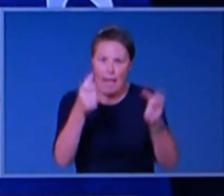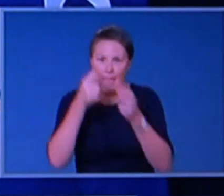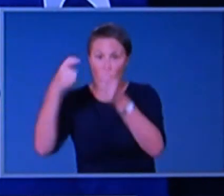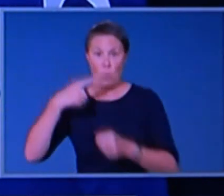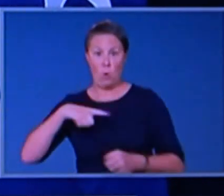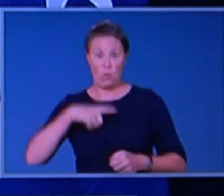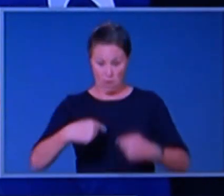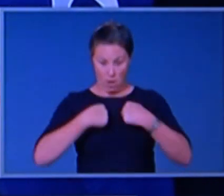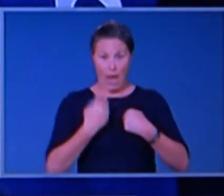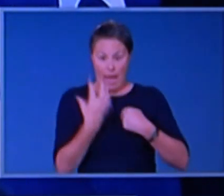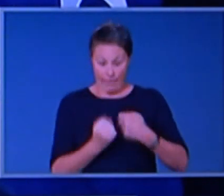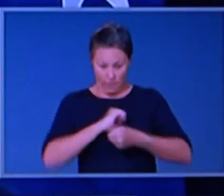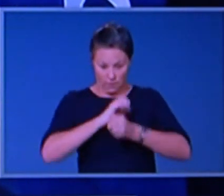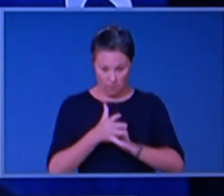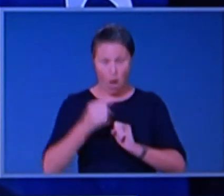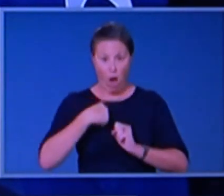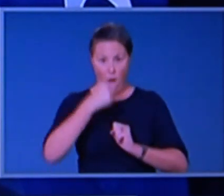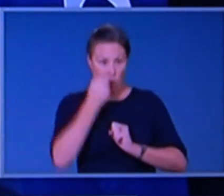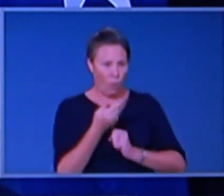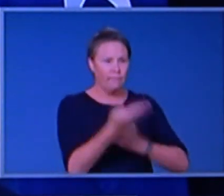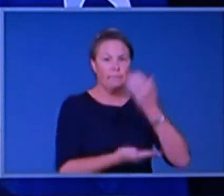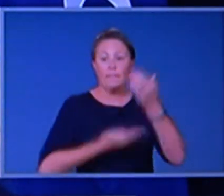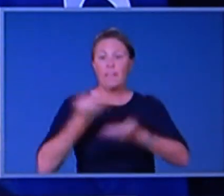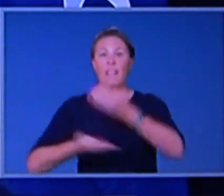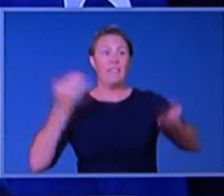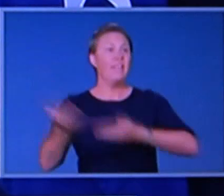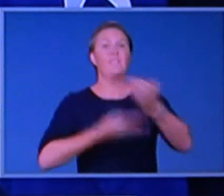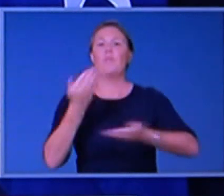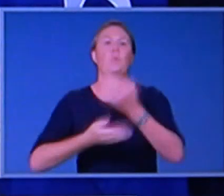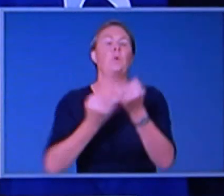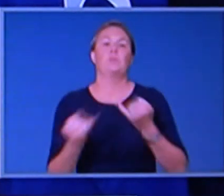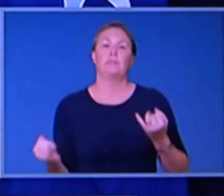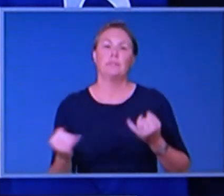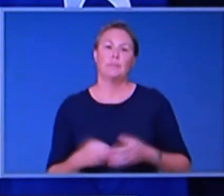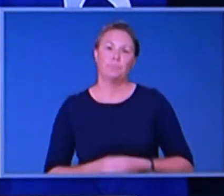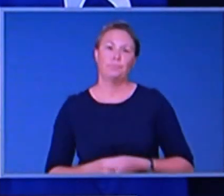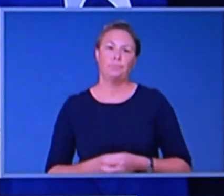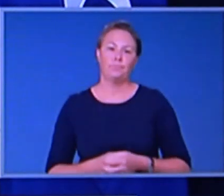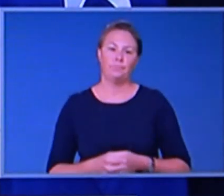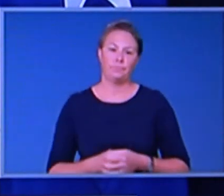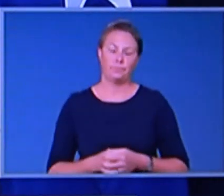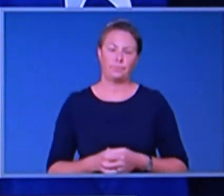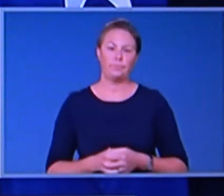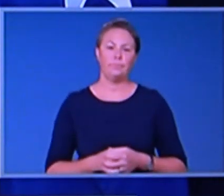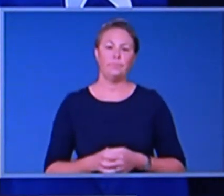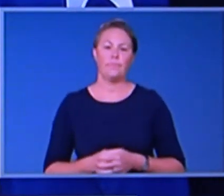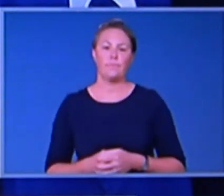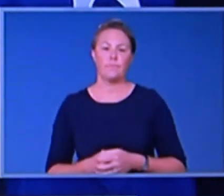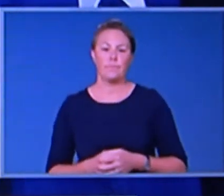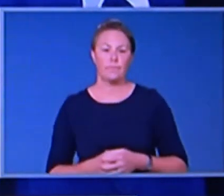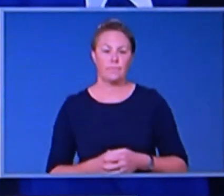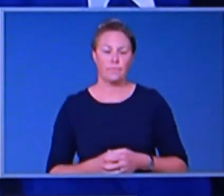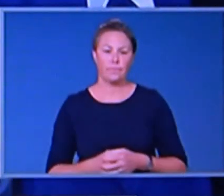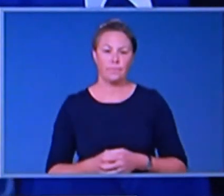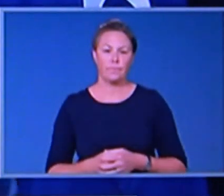transmission. And so we are dealing with that third wave of the virus. We will also be then working